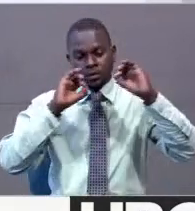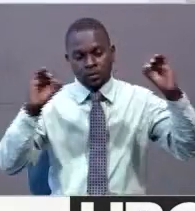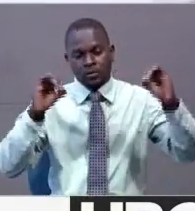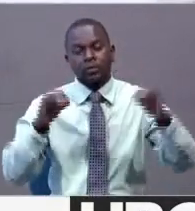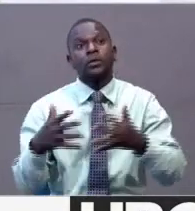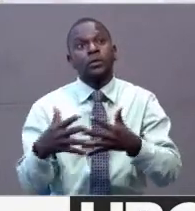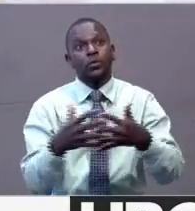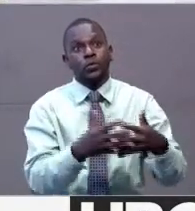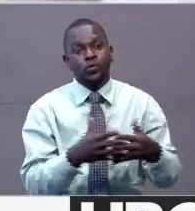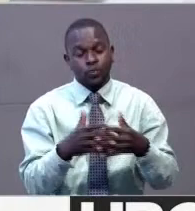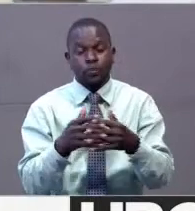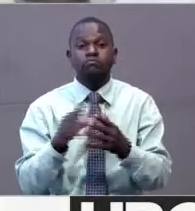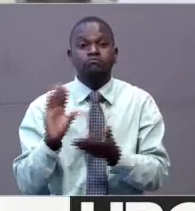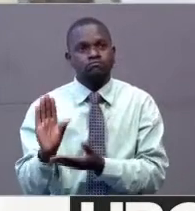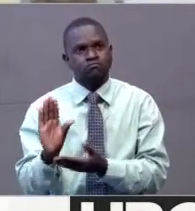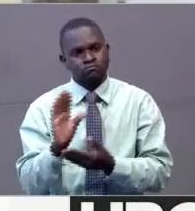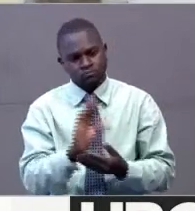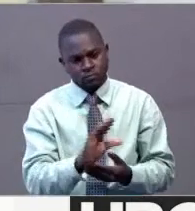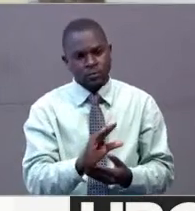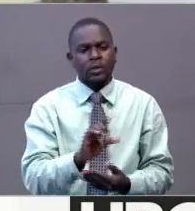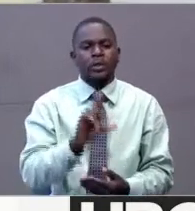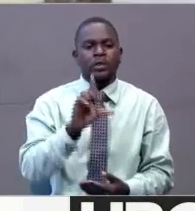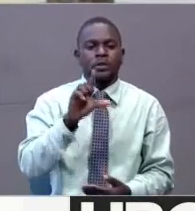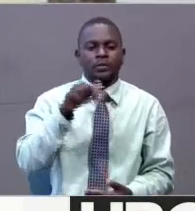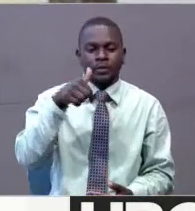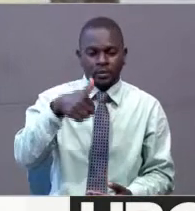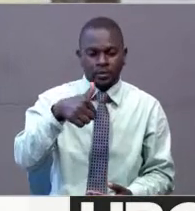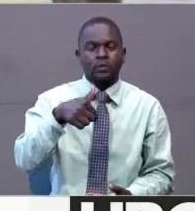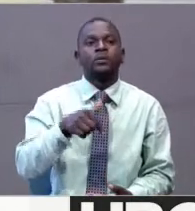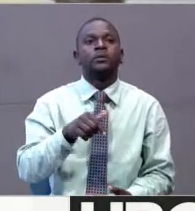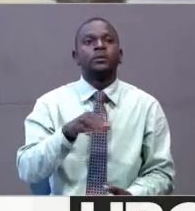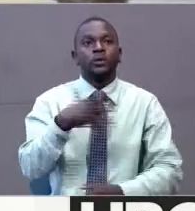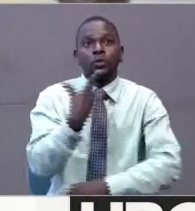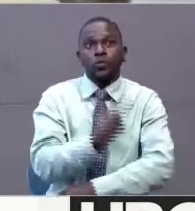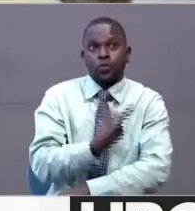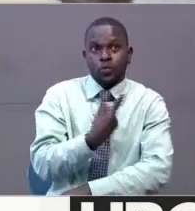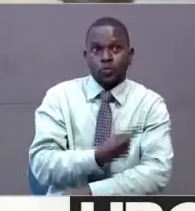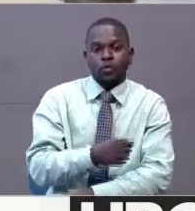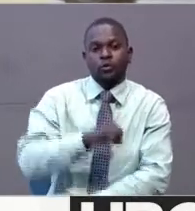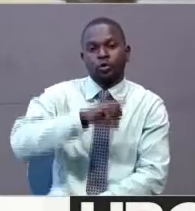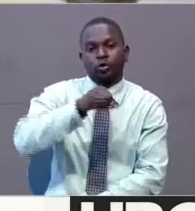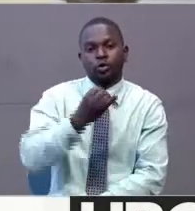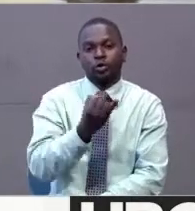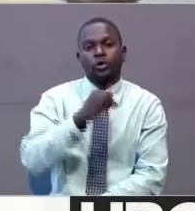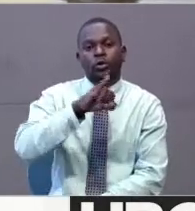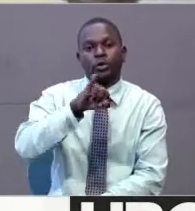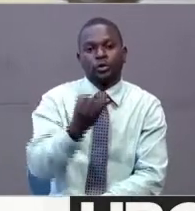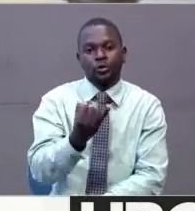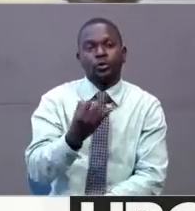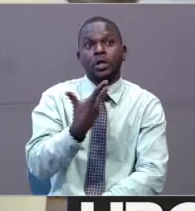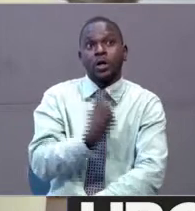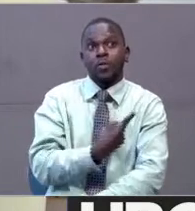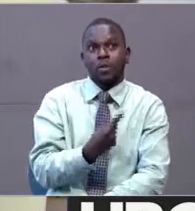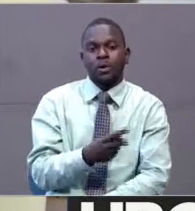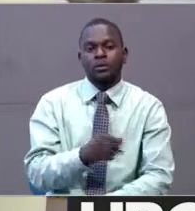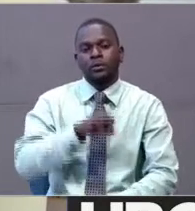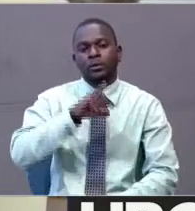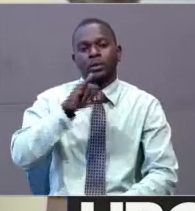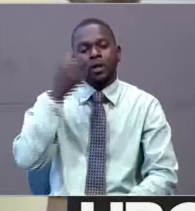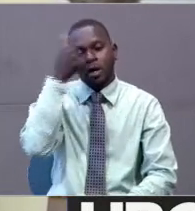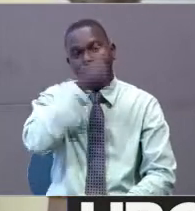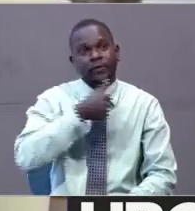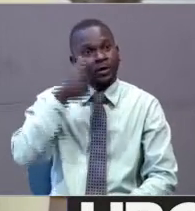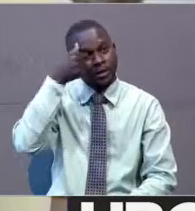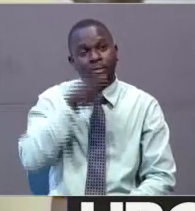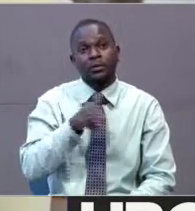United States would immediately donate another 17 million doses of the single-shot Johnson & Johnson vaccine to the African Union on